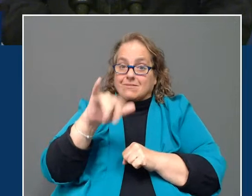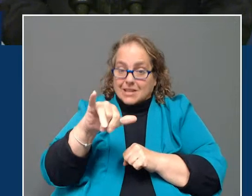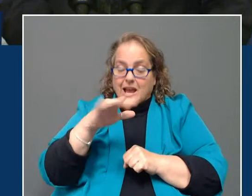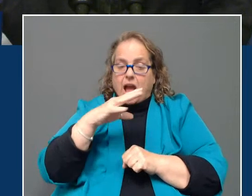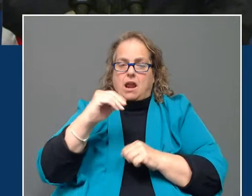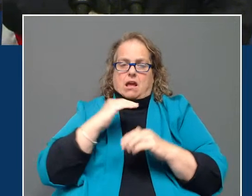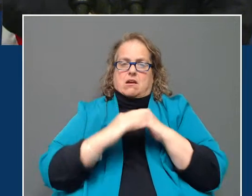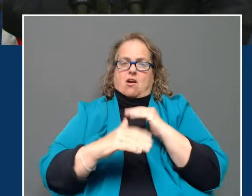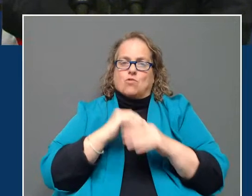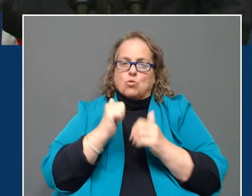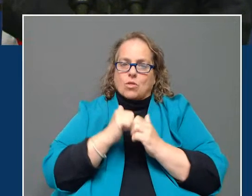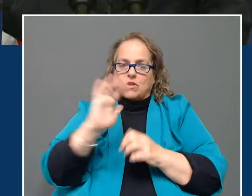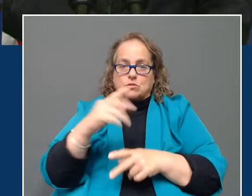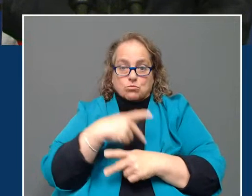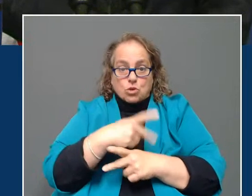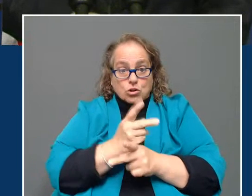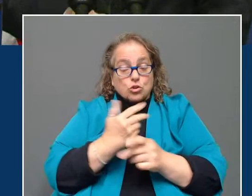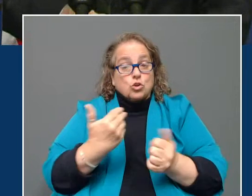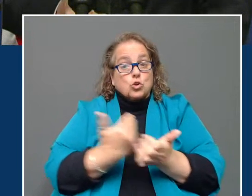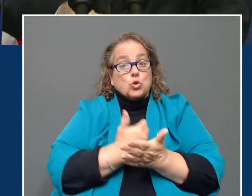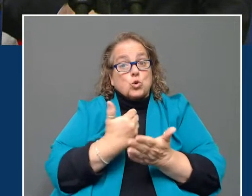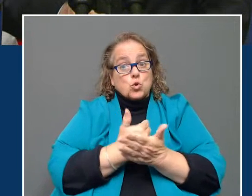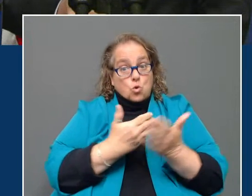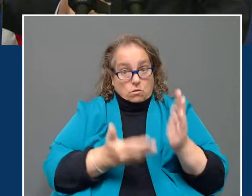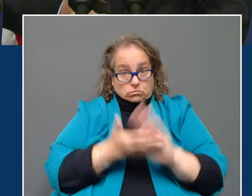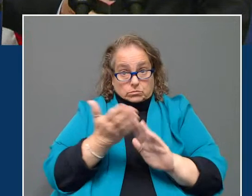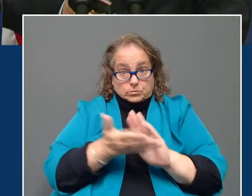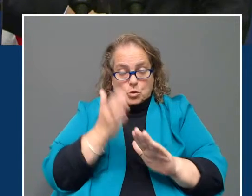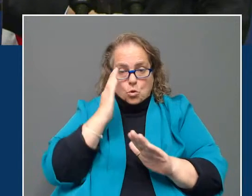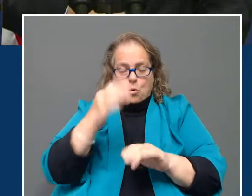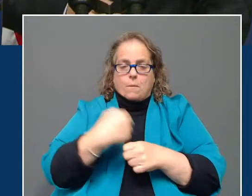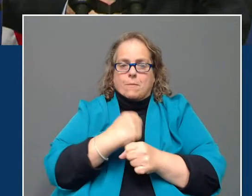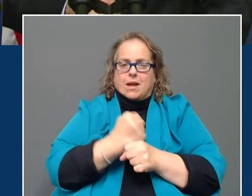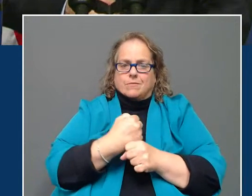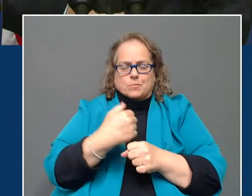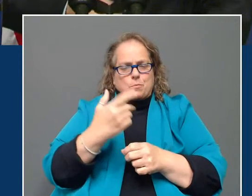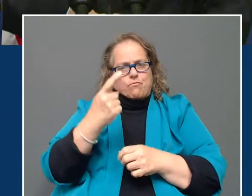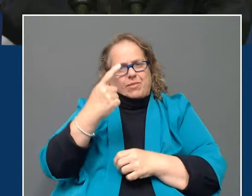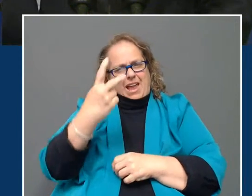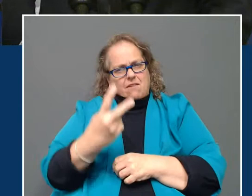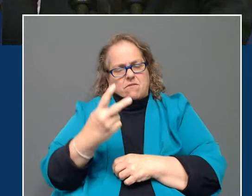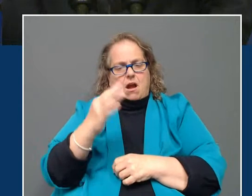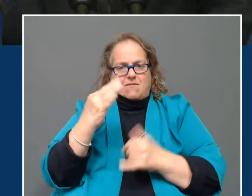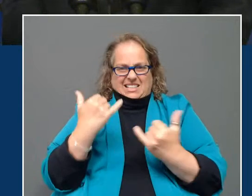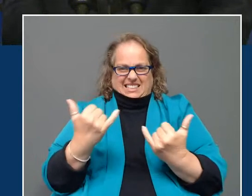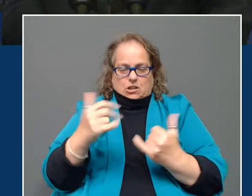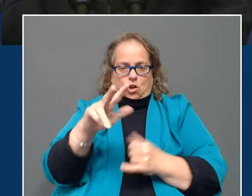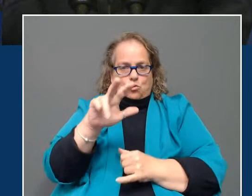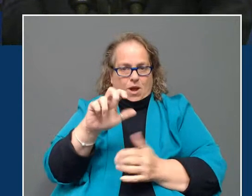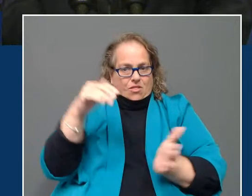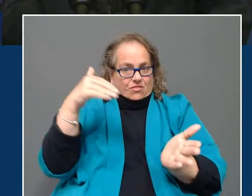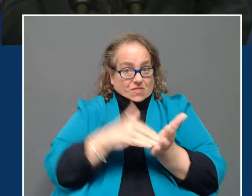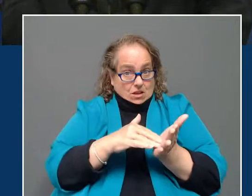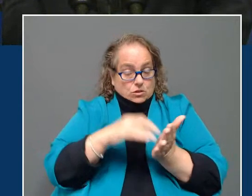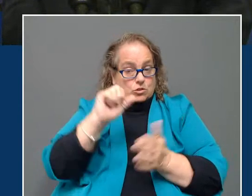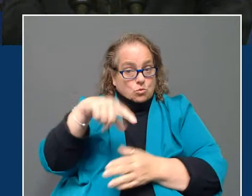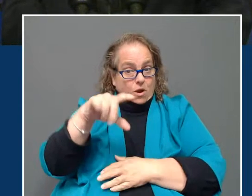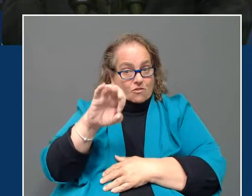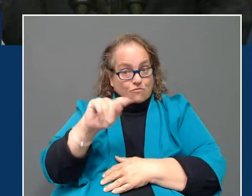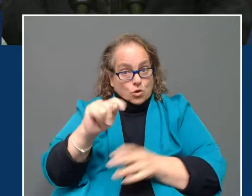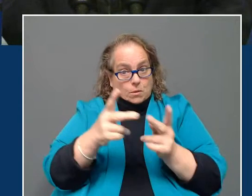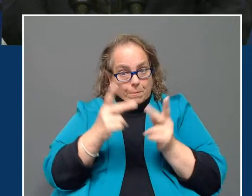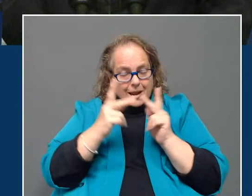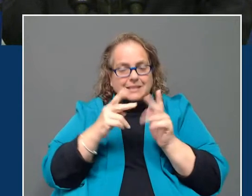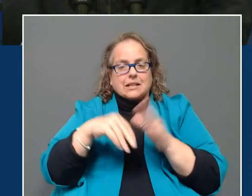The new operation will occupy nearly half of an existing 300,000 square foot facility in the Louisville